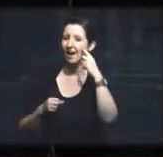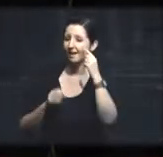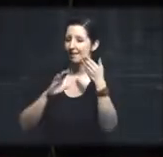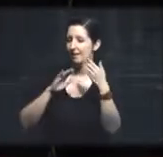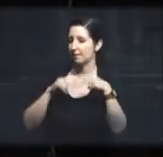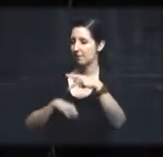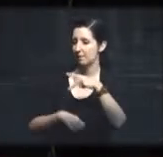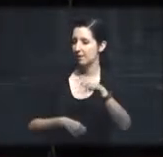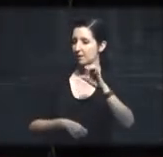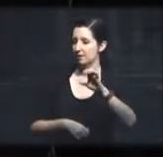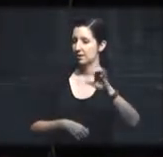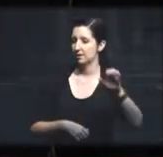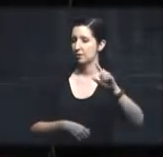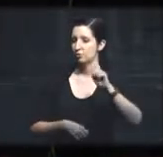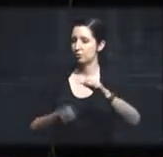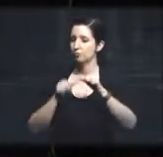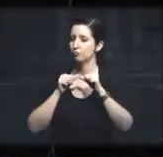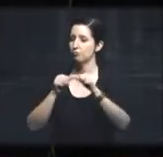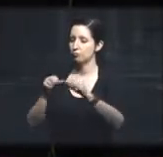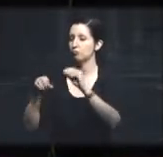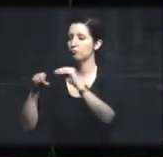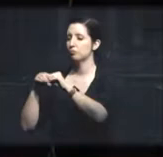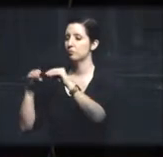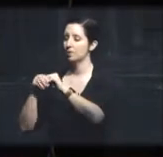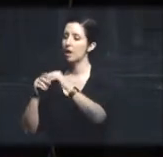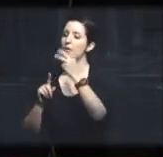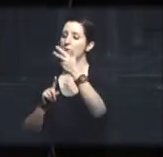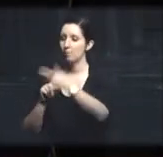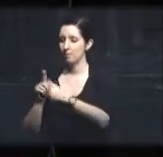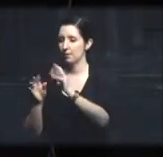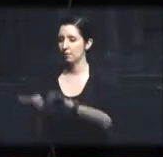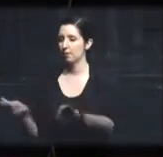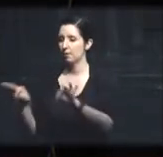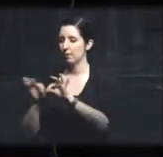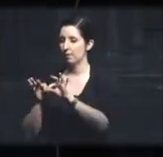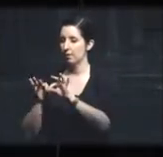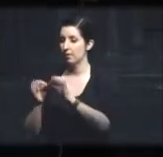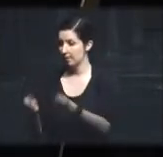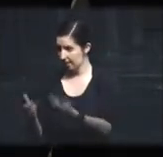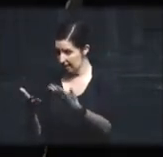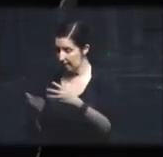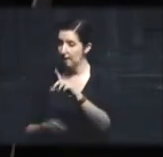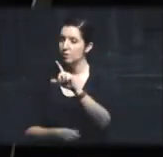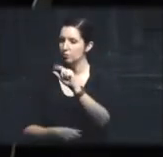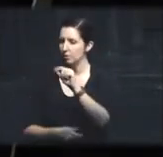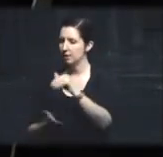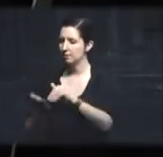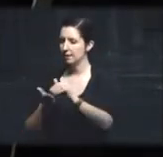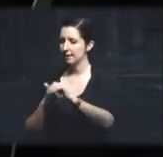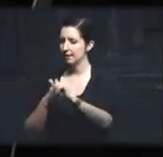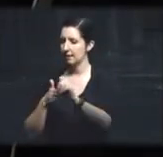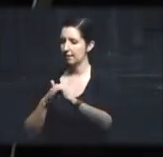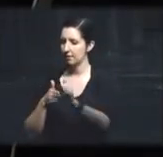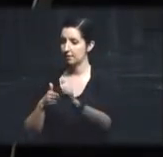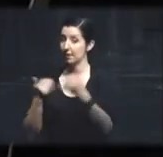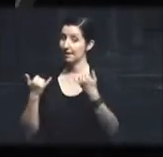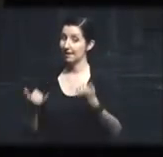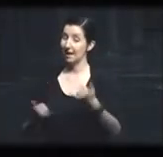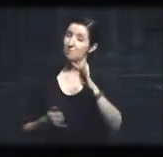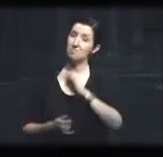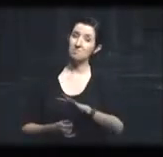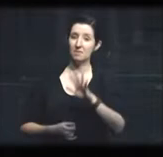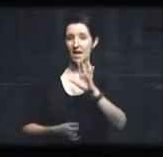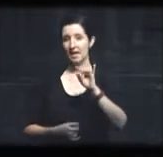least 3 months. And so 3-month reserve for us is about $20 million, and we're about $18 million above